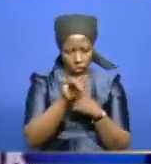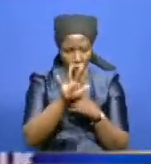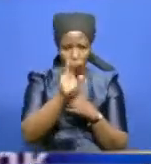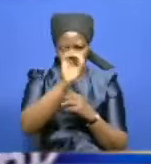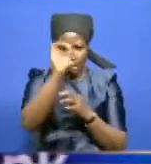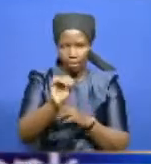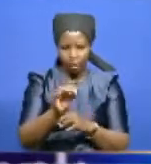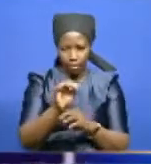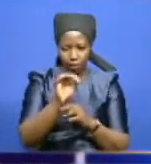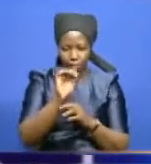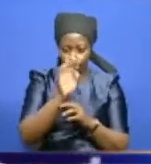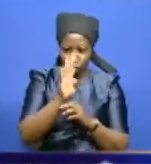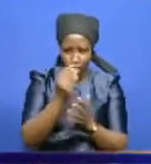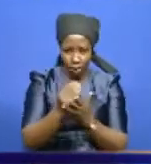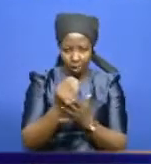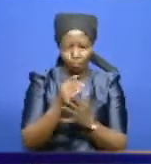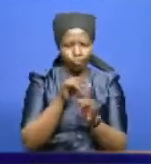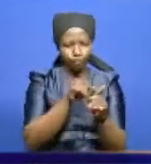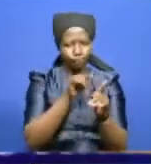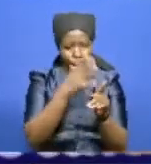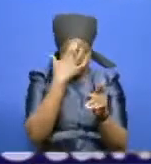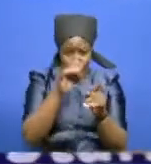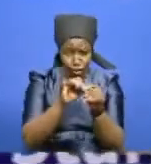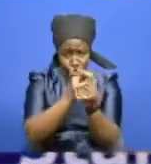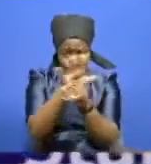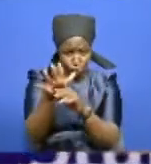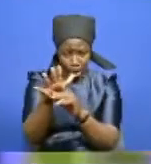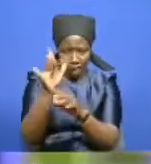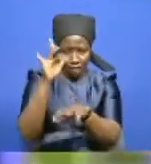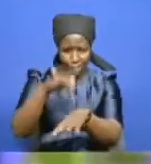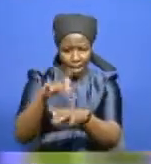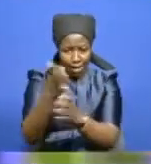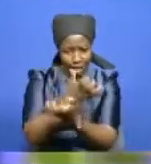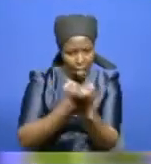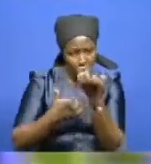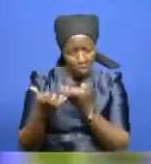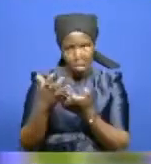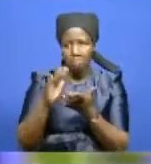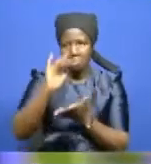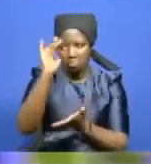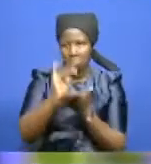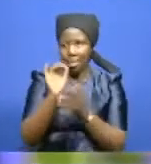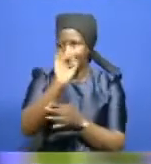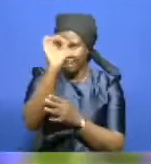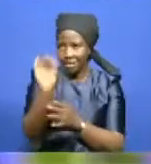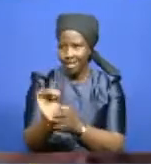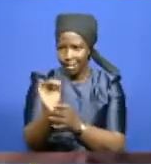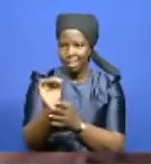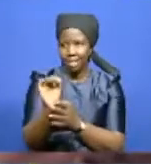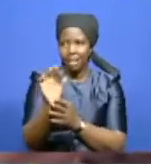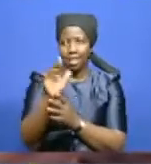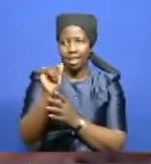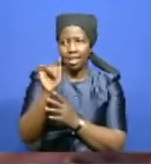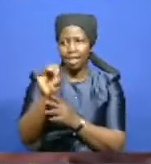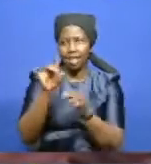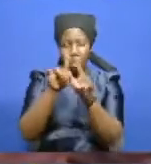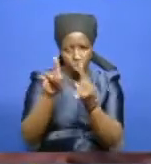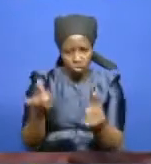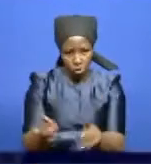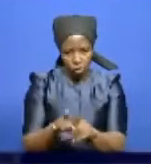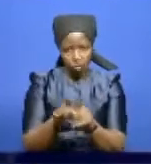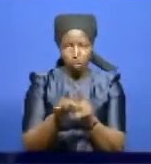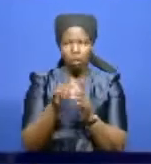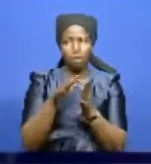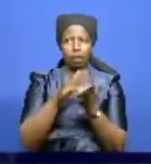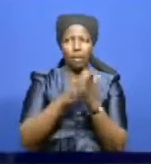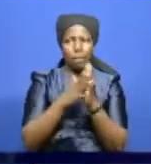blames these on a COVID-19 battered economy, subdued interest rates, weakening of the local currency, and increased